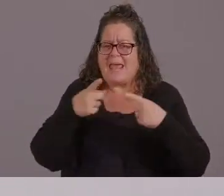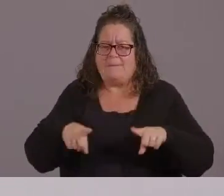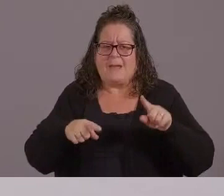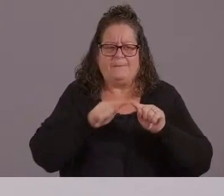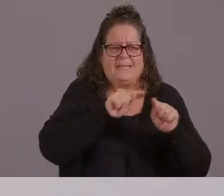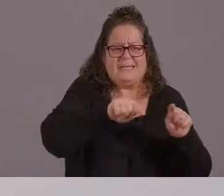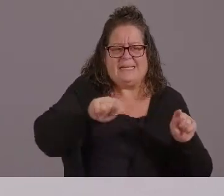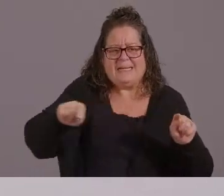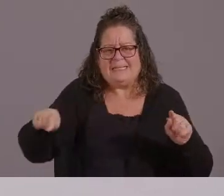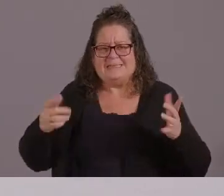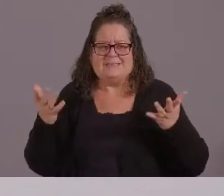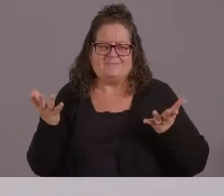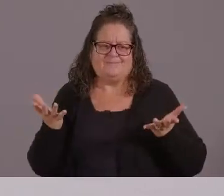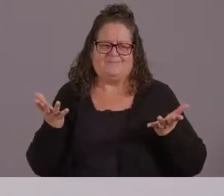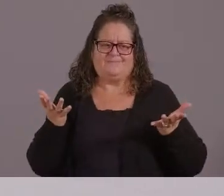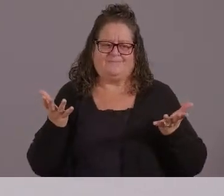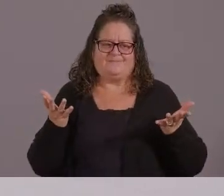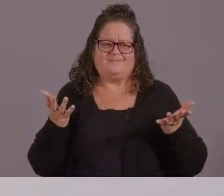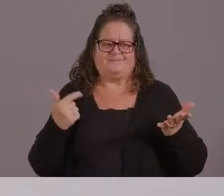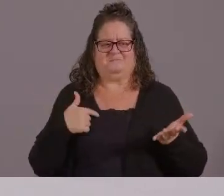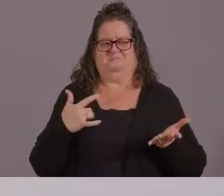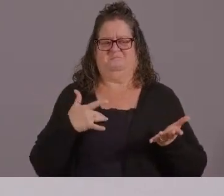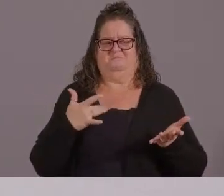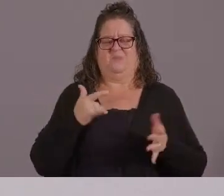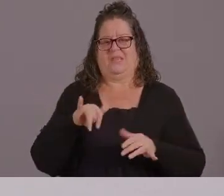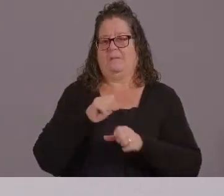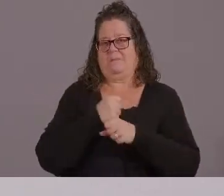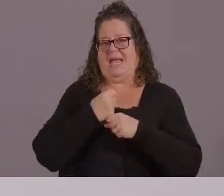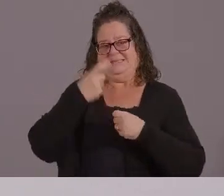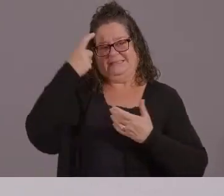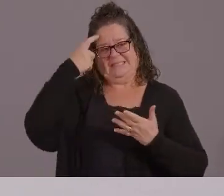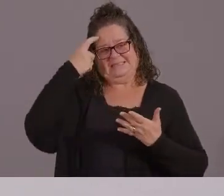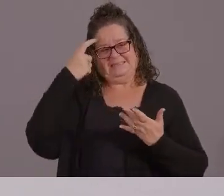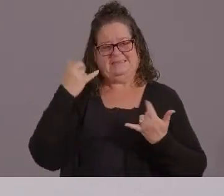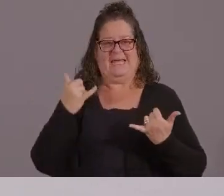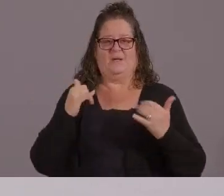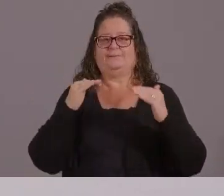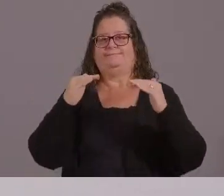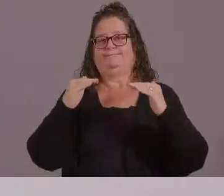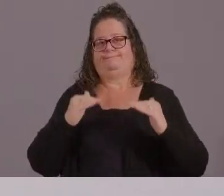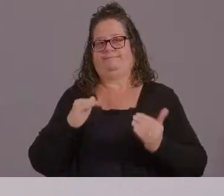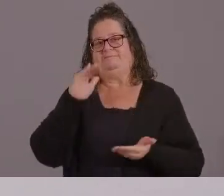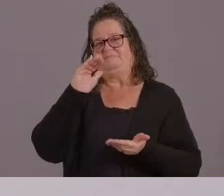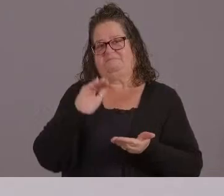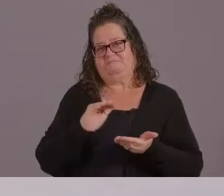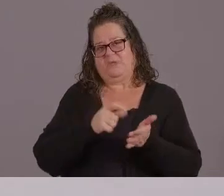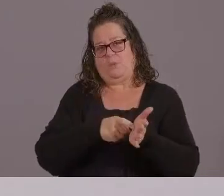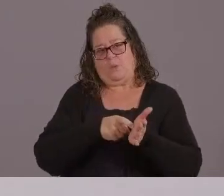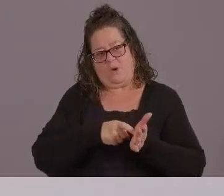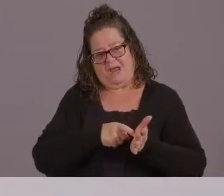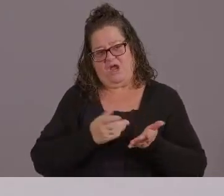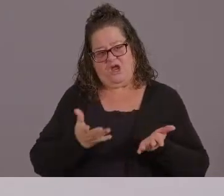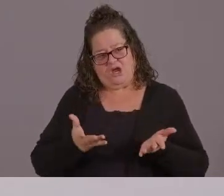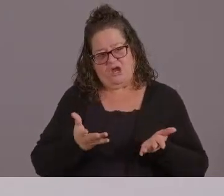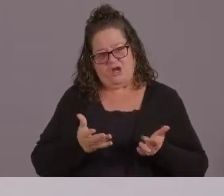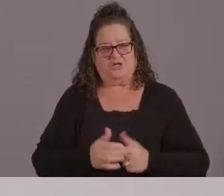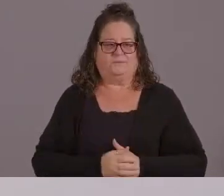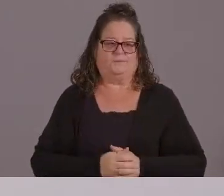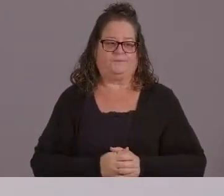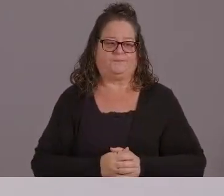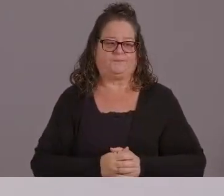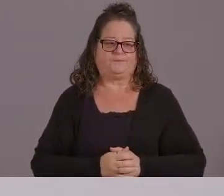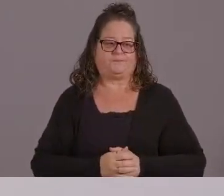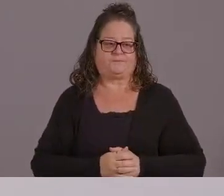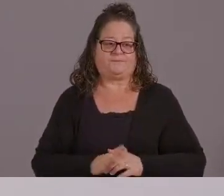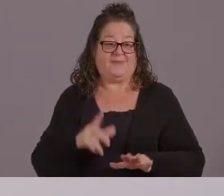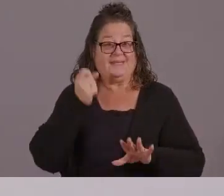understand that the case rates could go up, but we've got higher vaccination rates in those vulnerable populations, which is going to keep